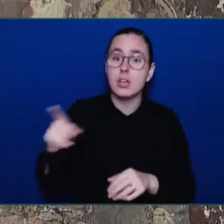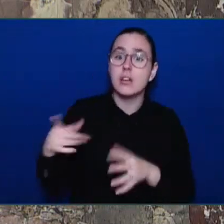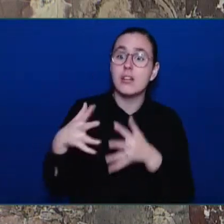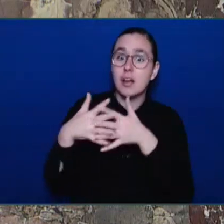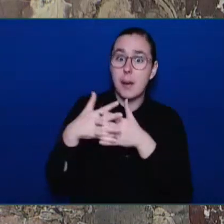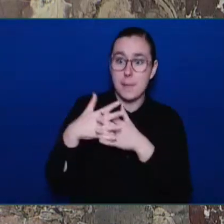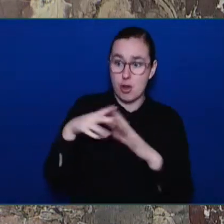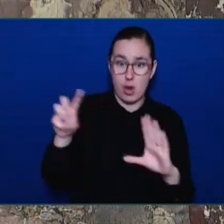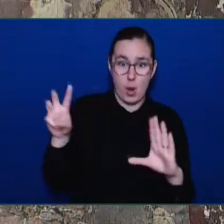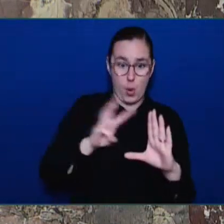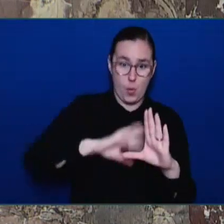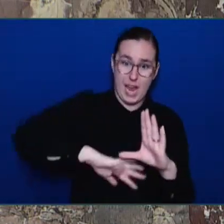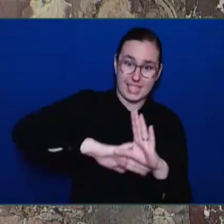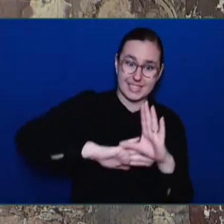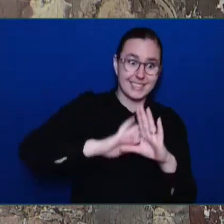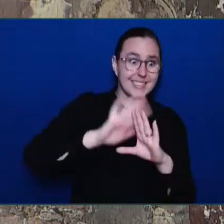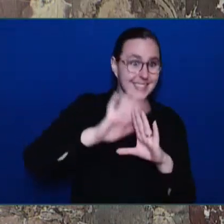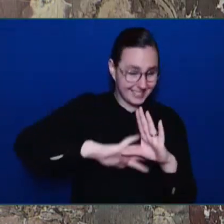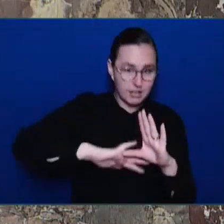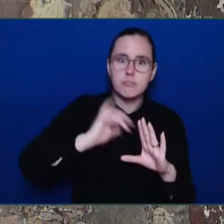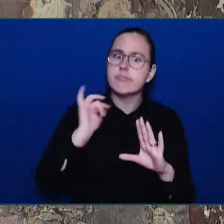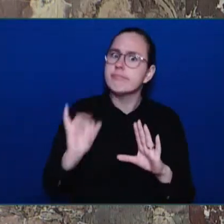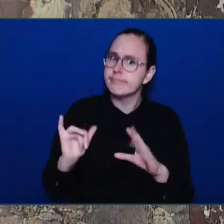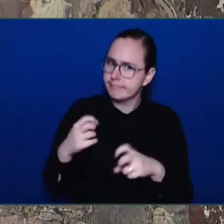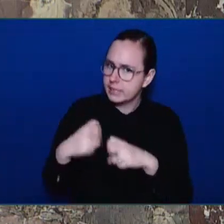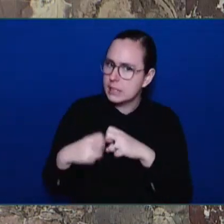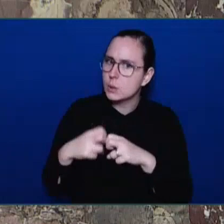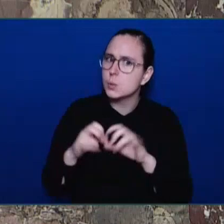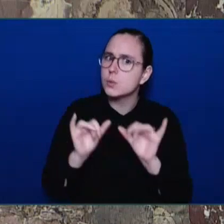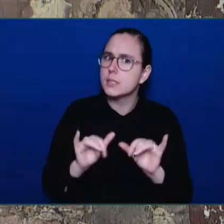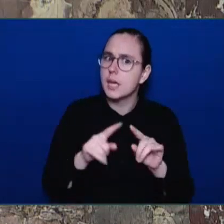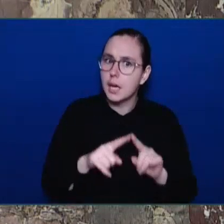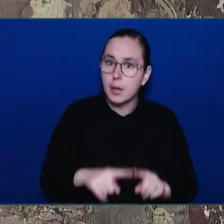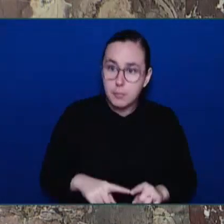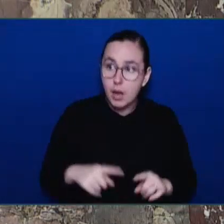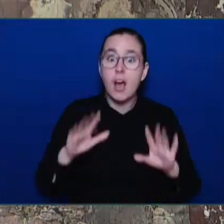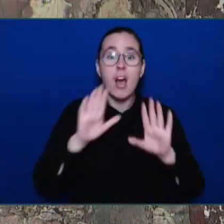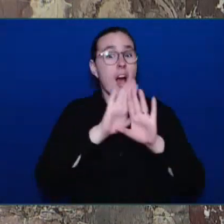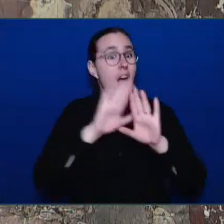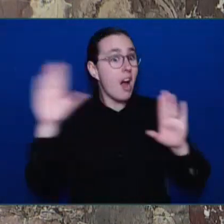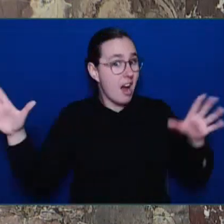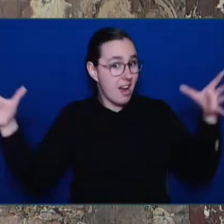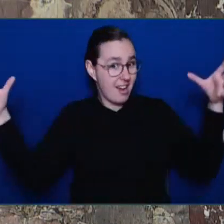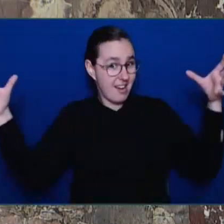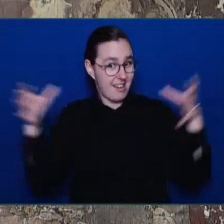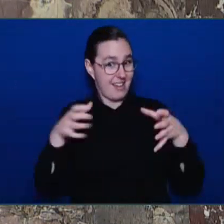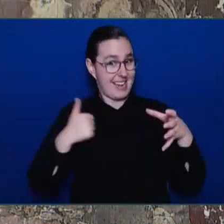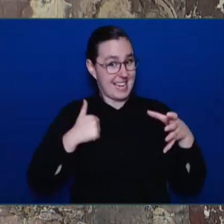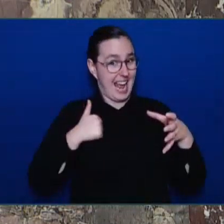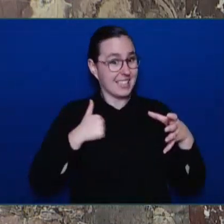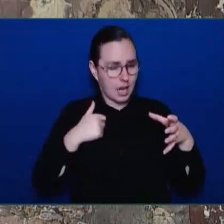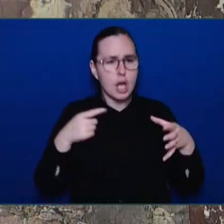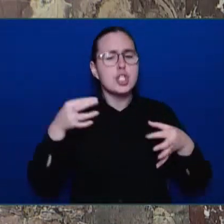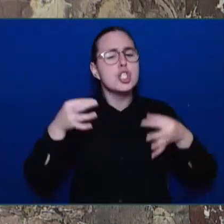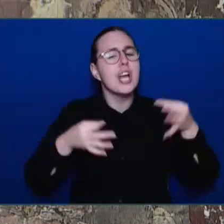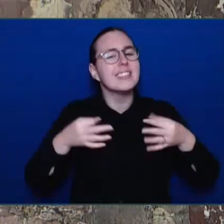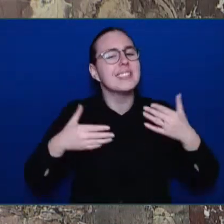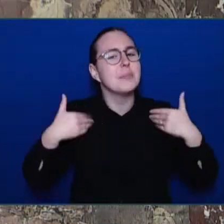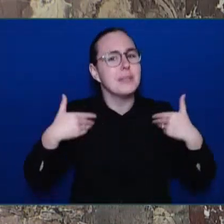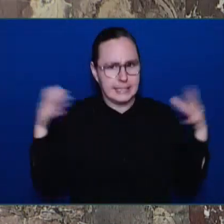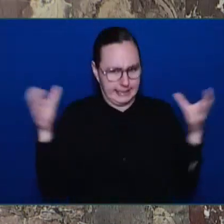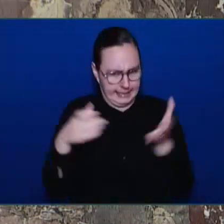when the premiers got together from across Canada, the justice ministers, to talk about issues. The changes in the federal bail laws that led to this